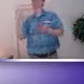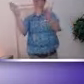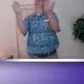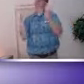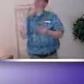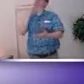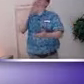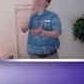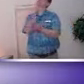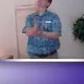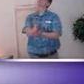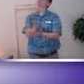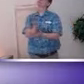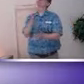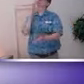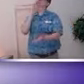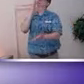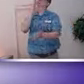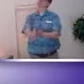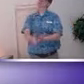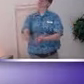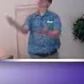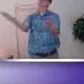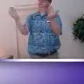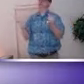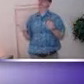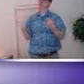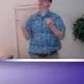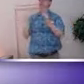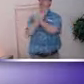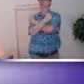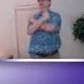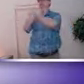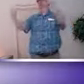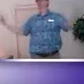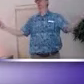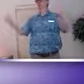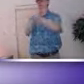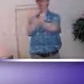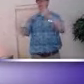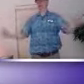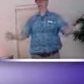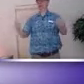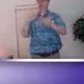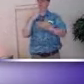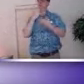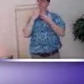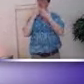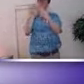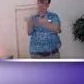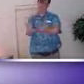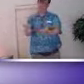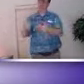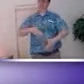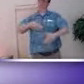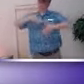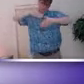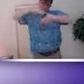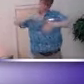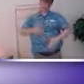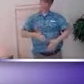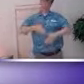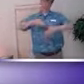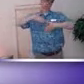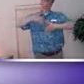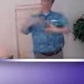is the truth? Well, truth brings freedom. Freedom brings joy. And joy